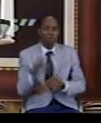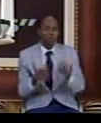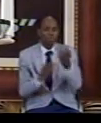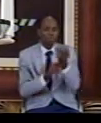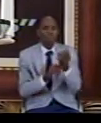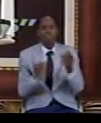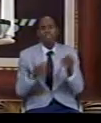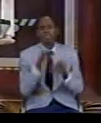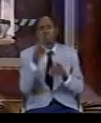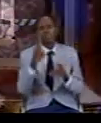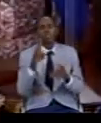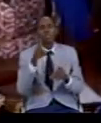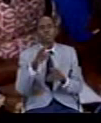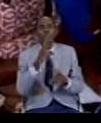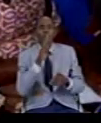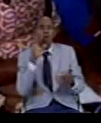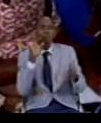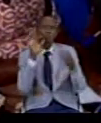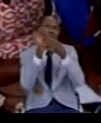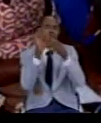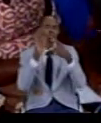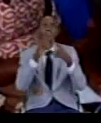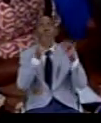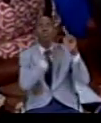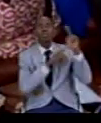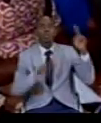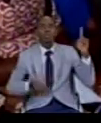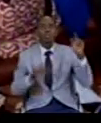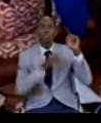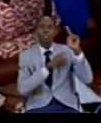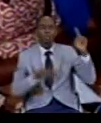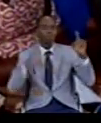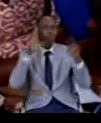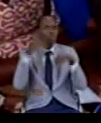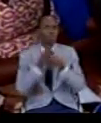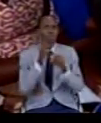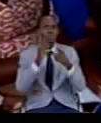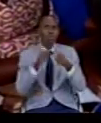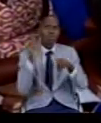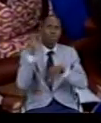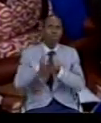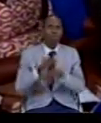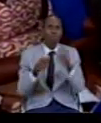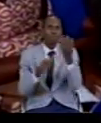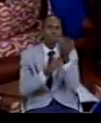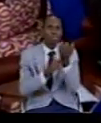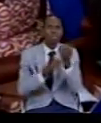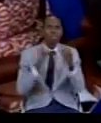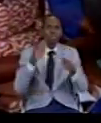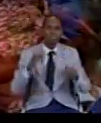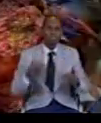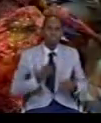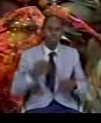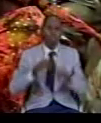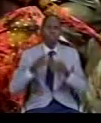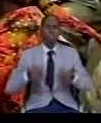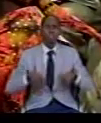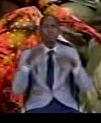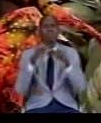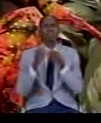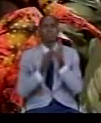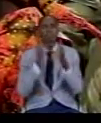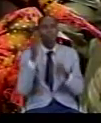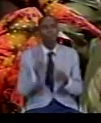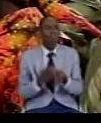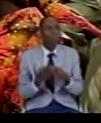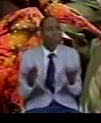belong to the Lord. And the Lord will make you to overcome self in your life in Jesus' name. Yeah. Did I